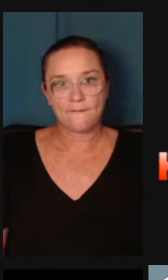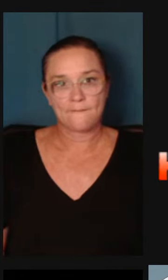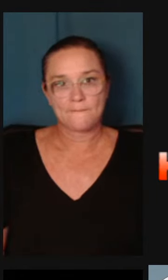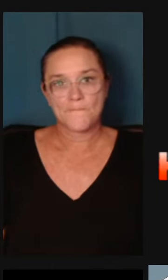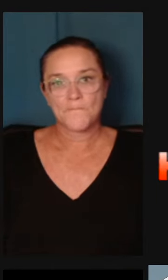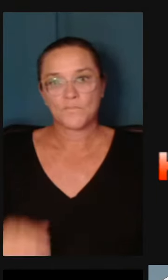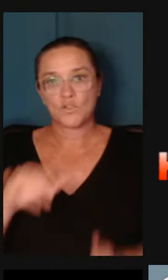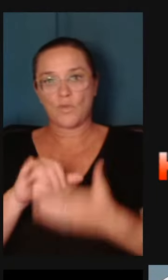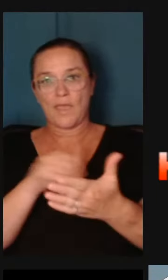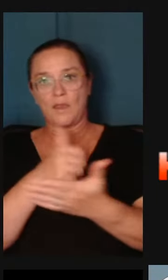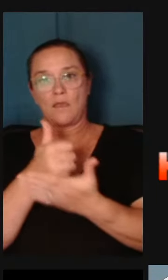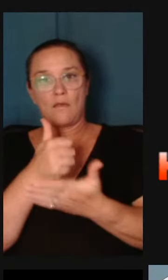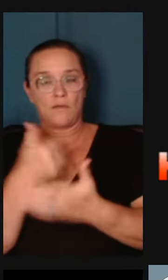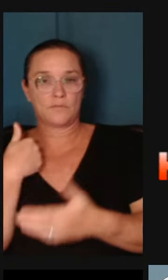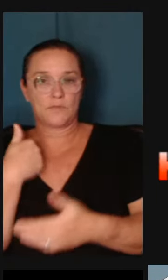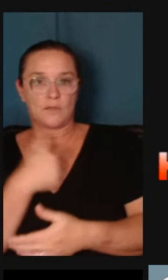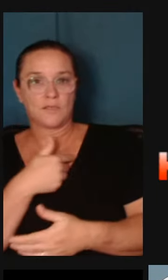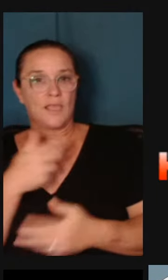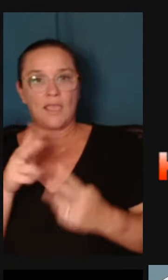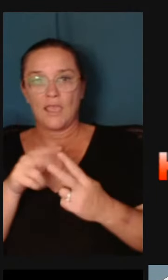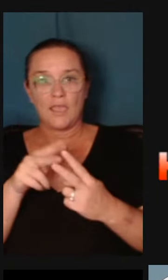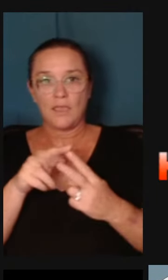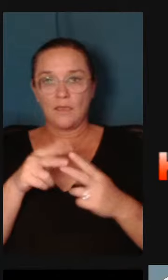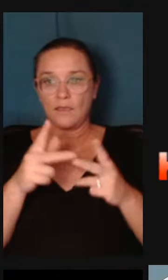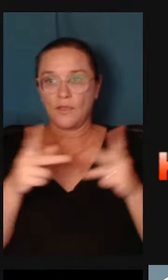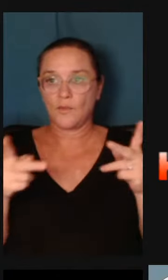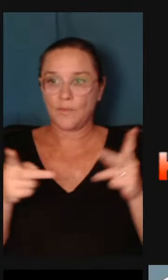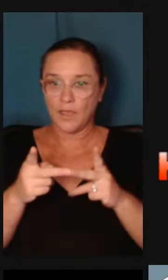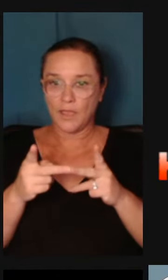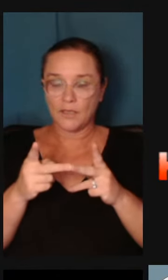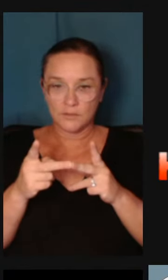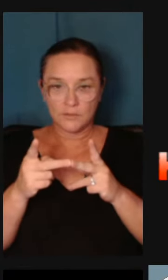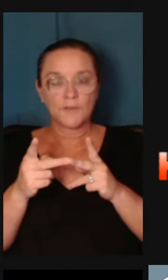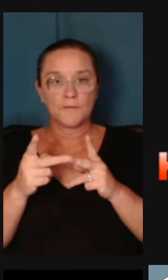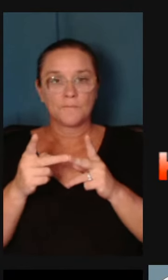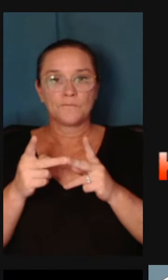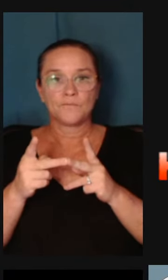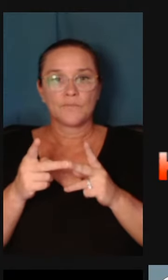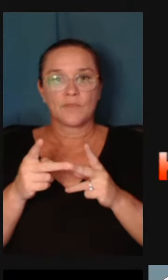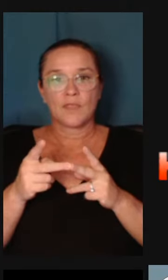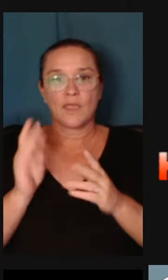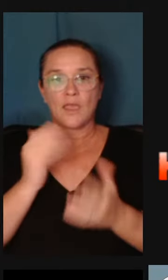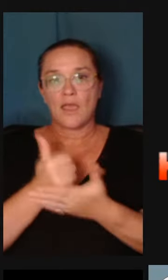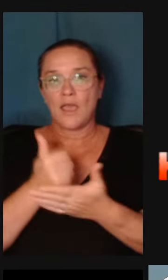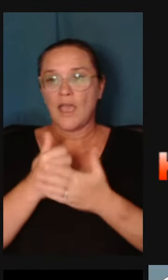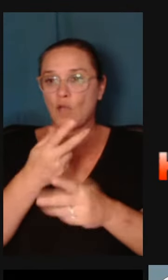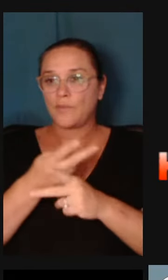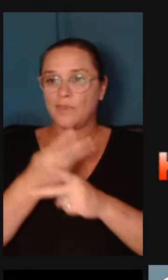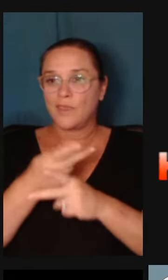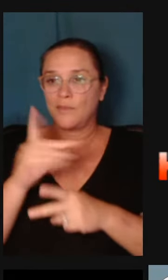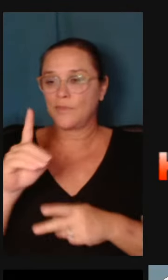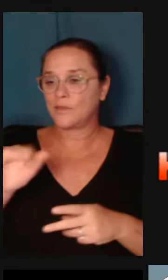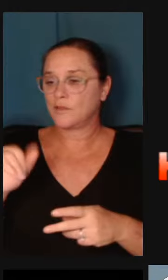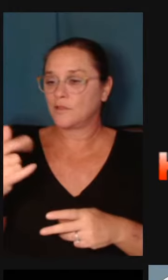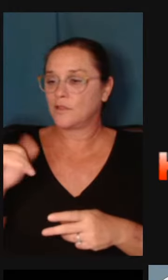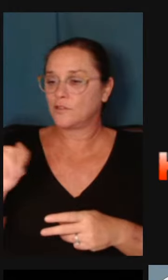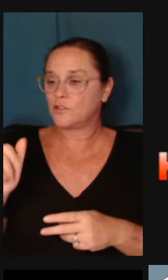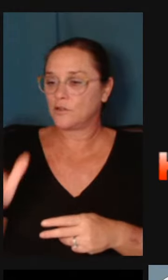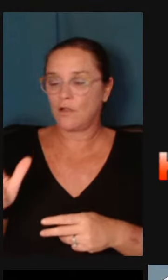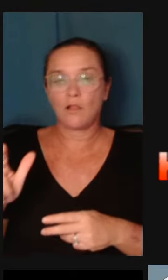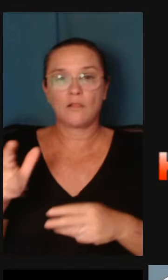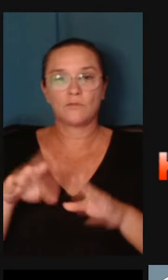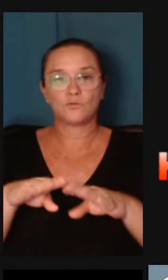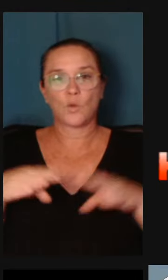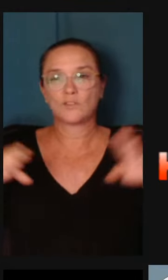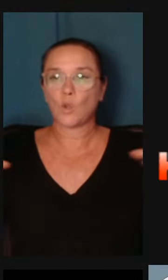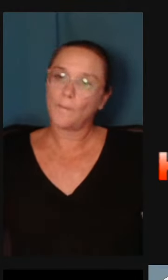out. Either place works for us as long as you can support us, help keep our digital doors open. Supports all of our programs, volcano education,